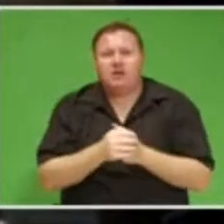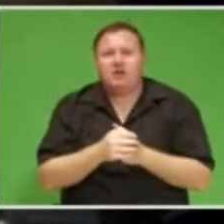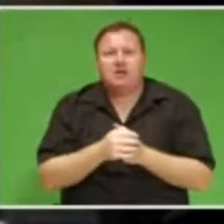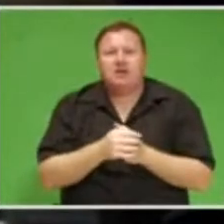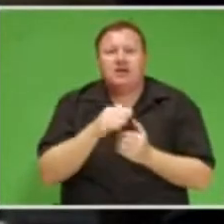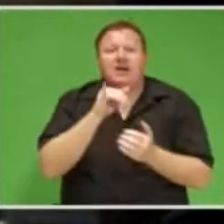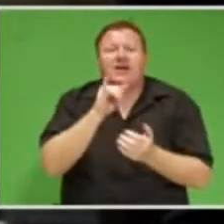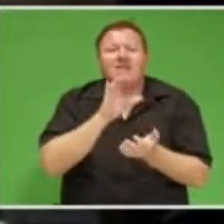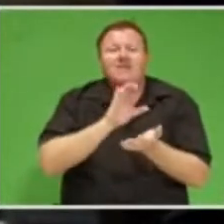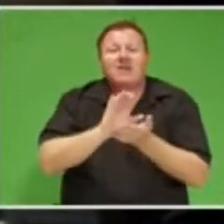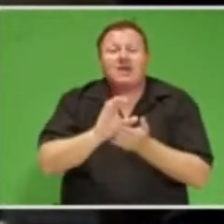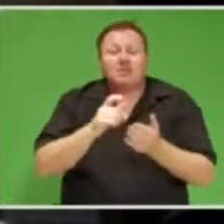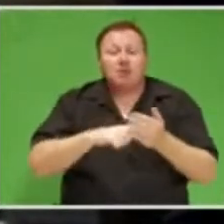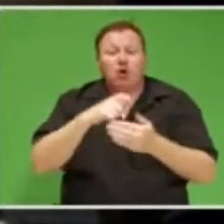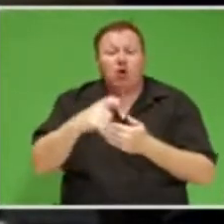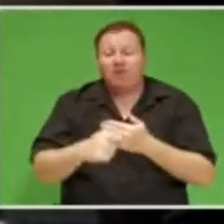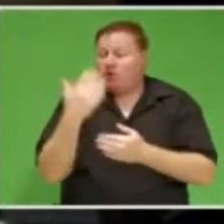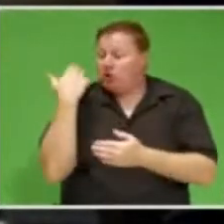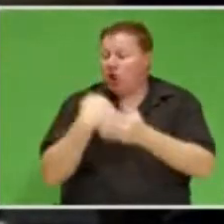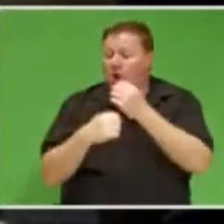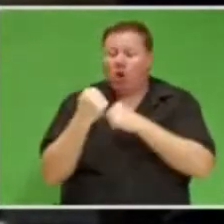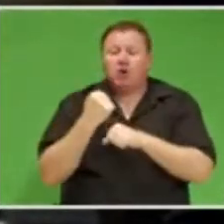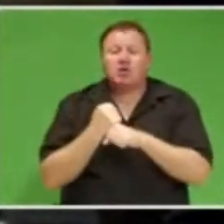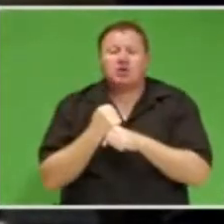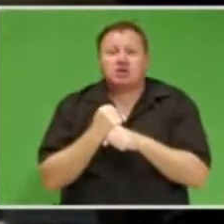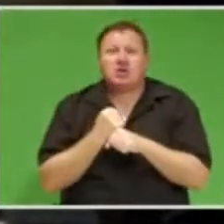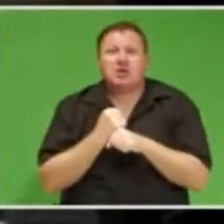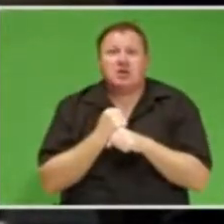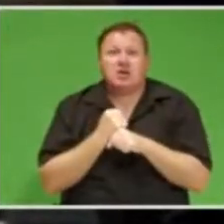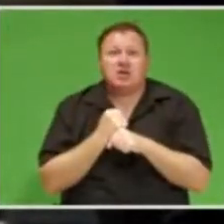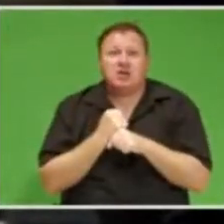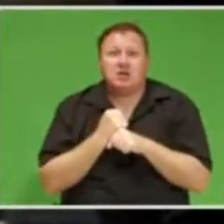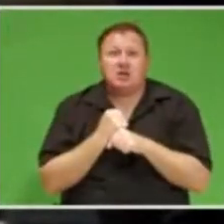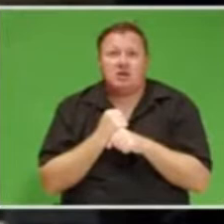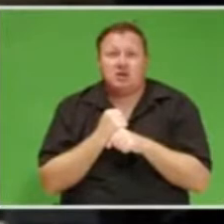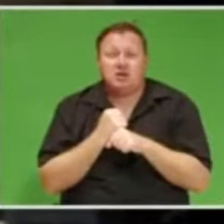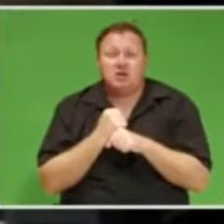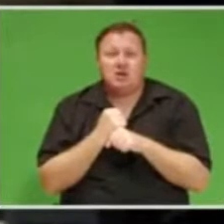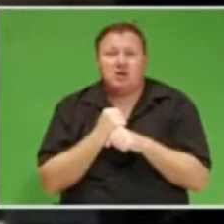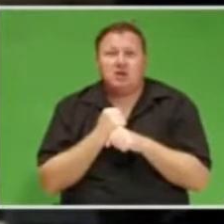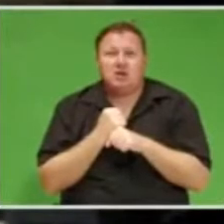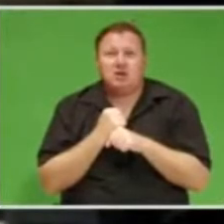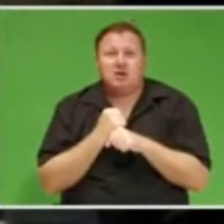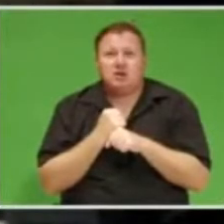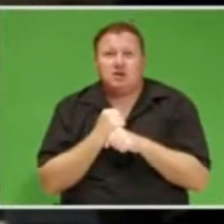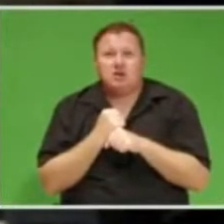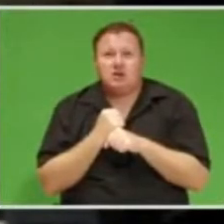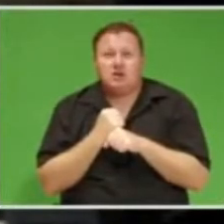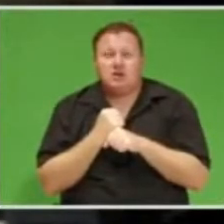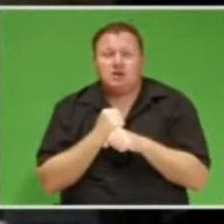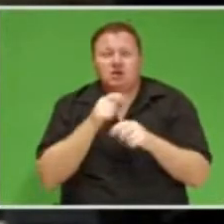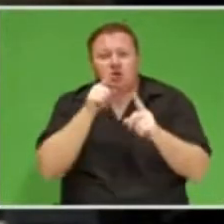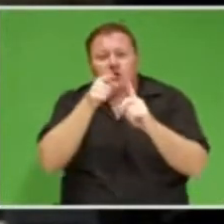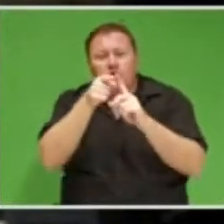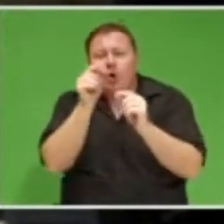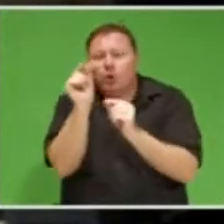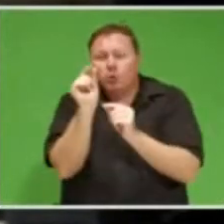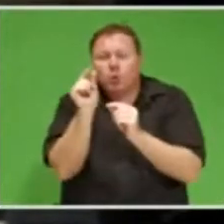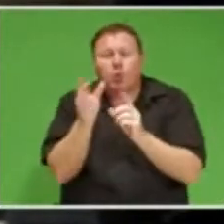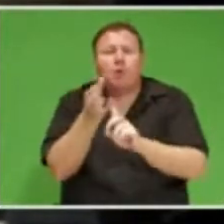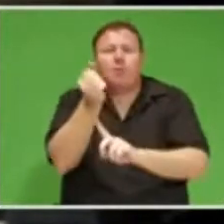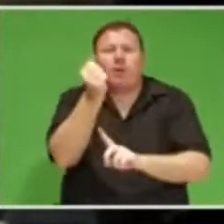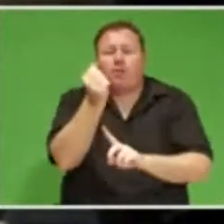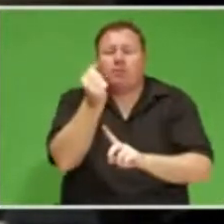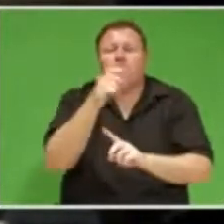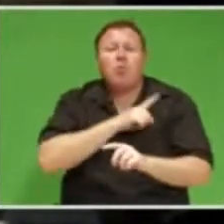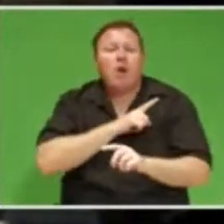367 billion in investment commitments, bringing our 5-year investment target firmly within sight. Over